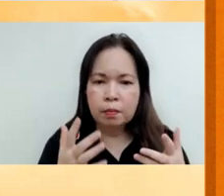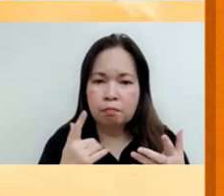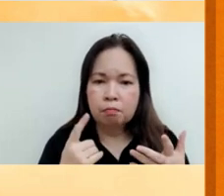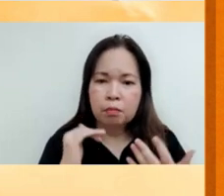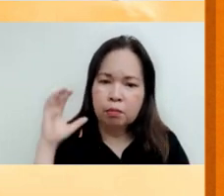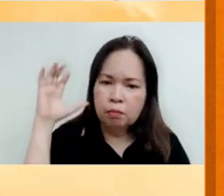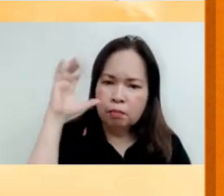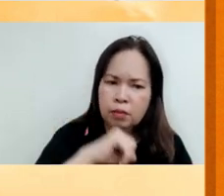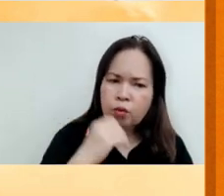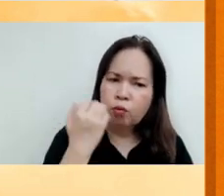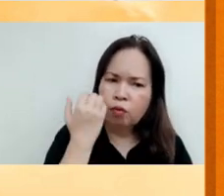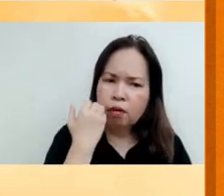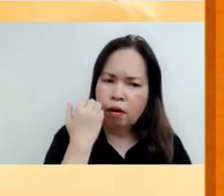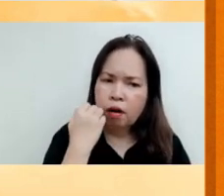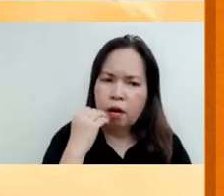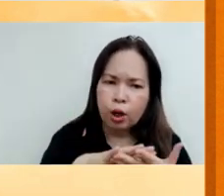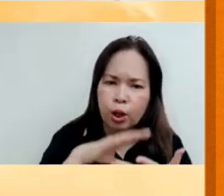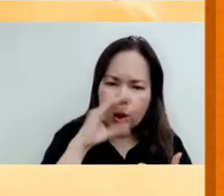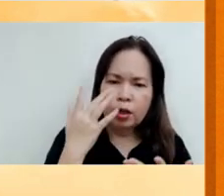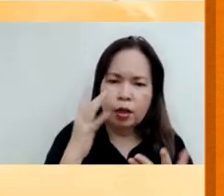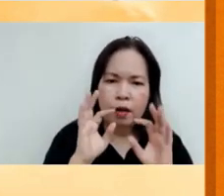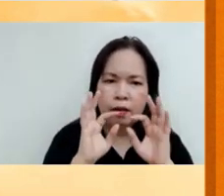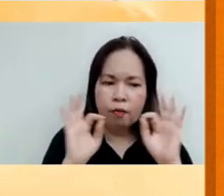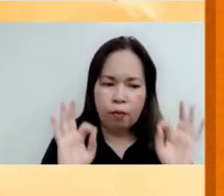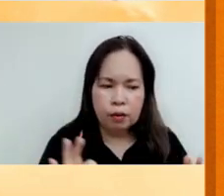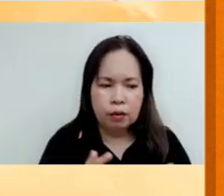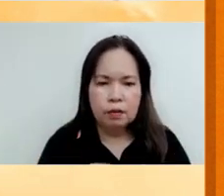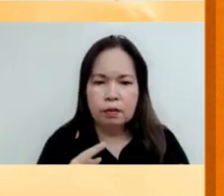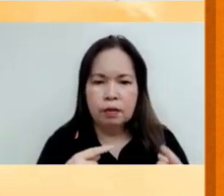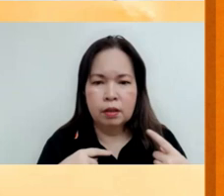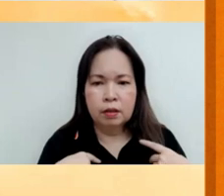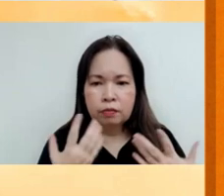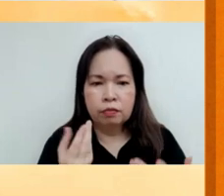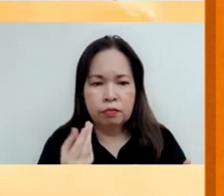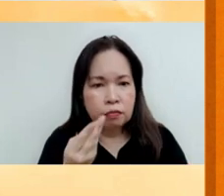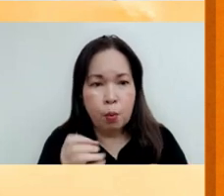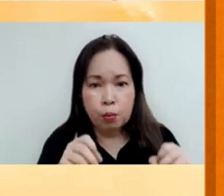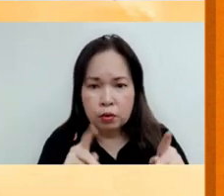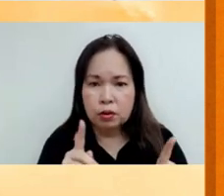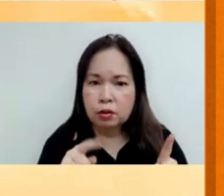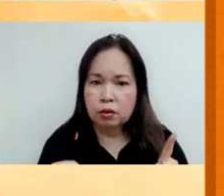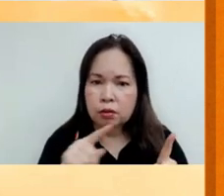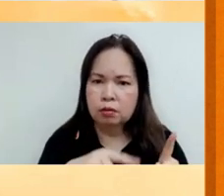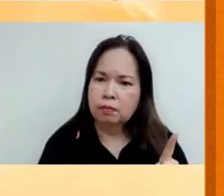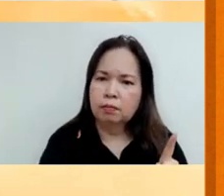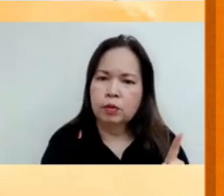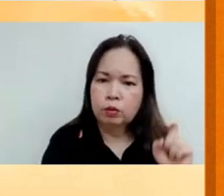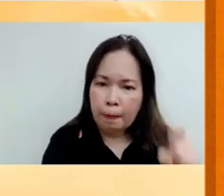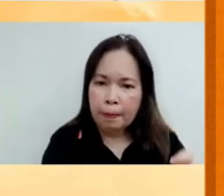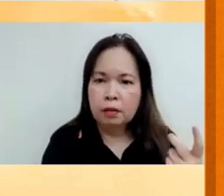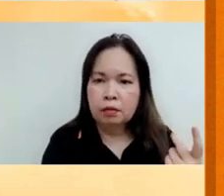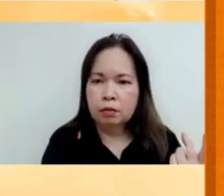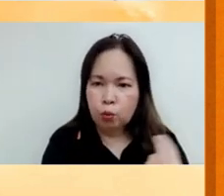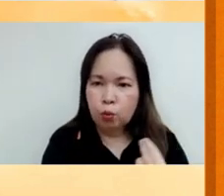opportunities, giving them less opportunities to fulfill the developmental tasks that they're required to, or parang that would be